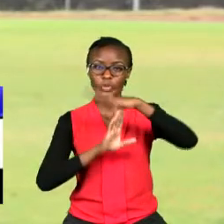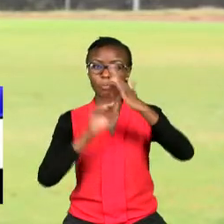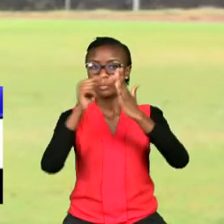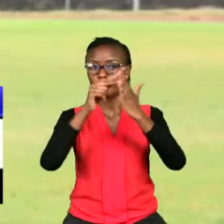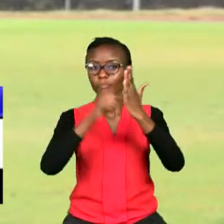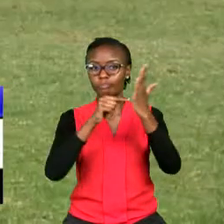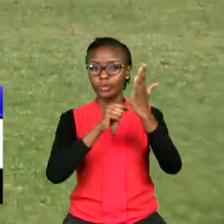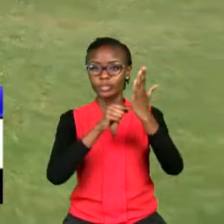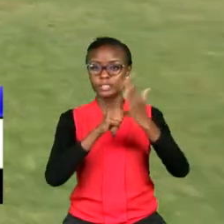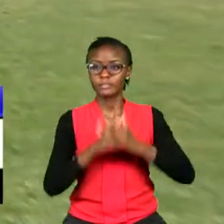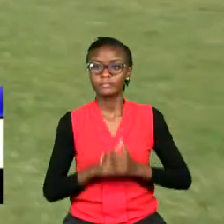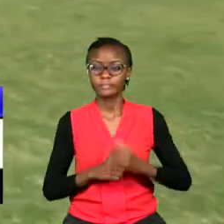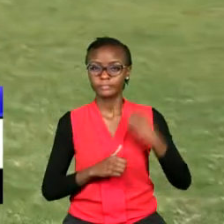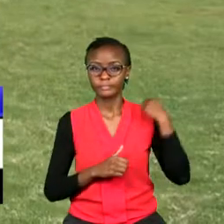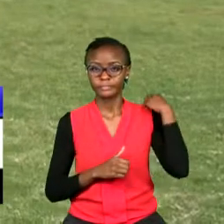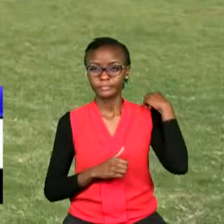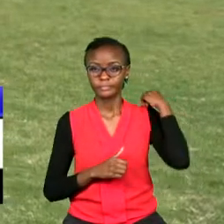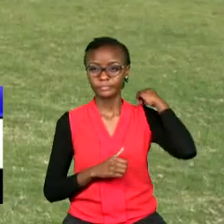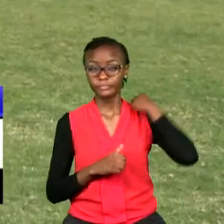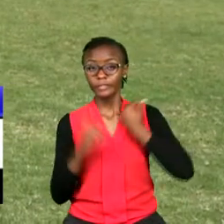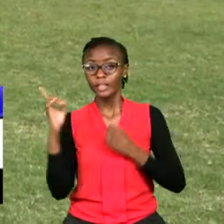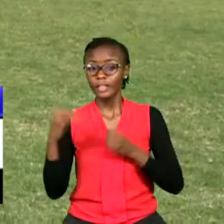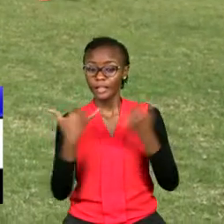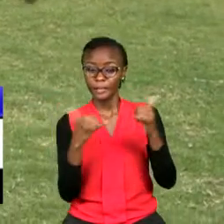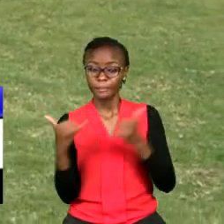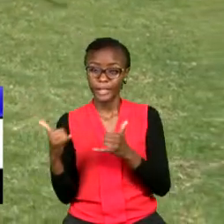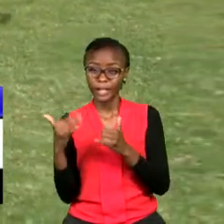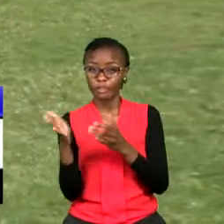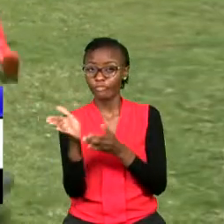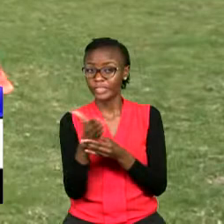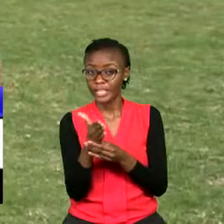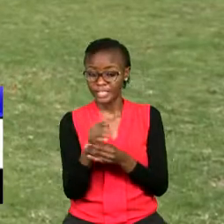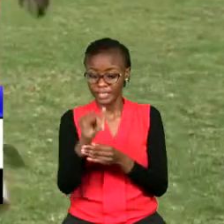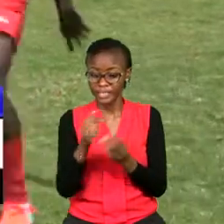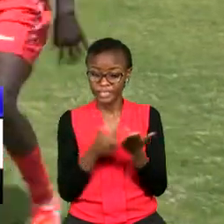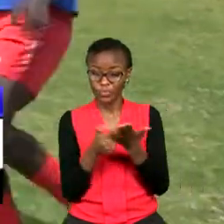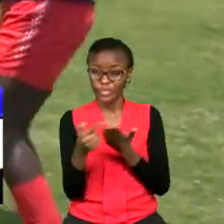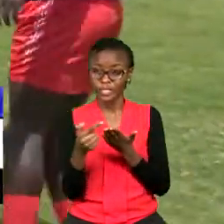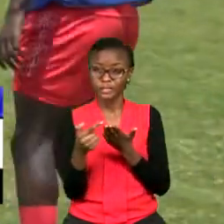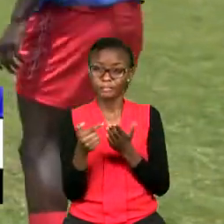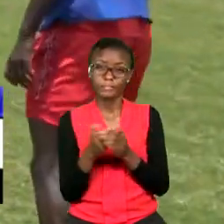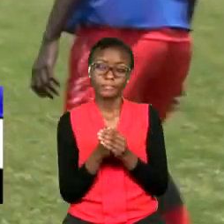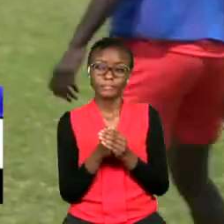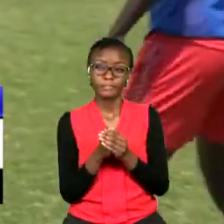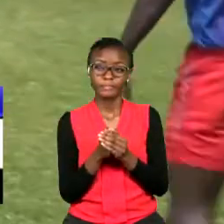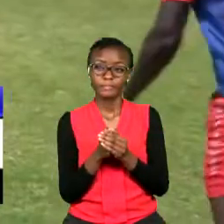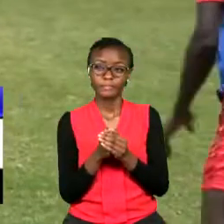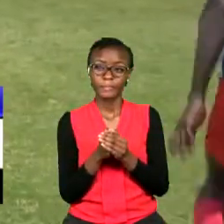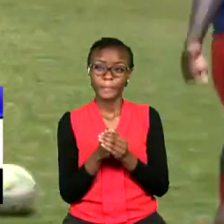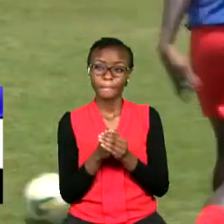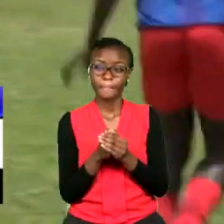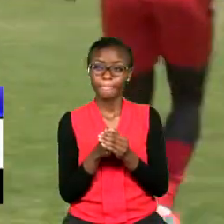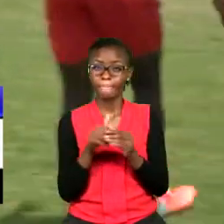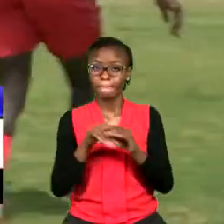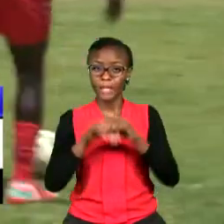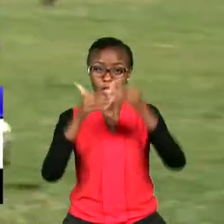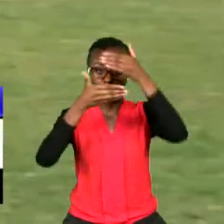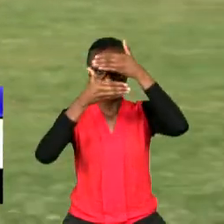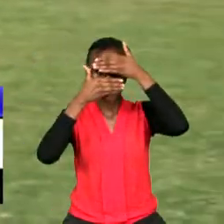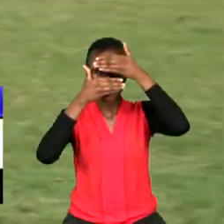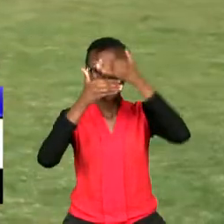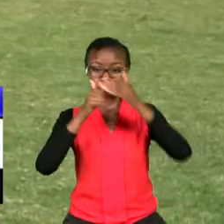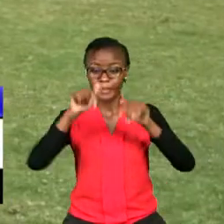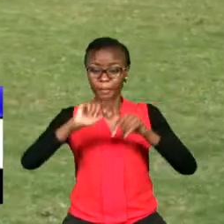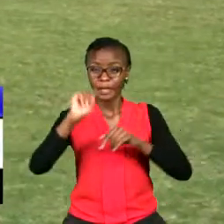tukae. The qualifier match is scheduled for Thursday this week at Stadium Dagadir in Morocco.